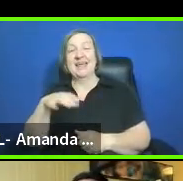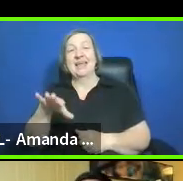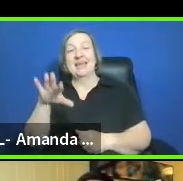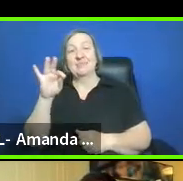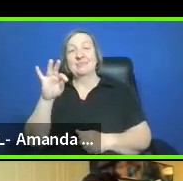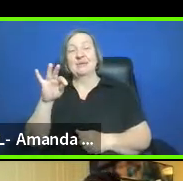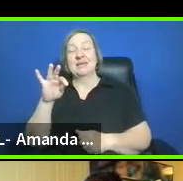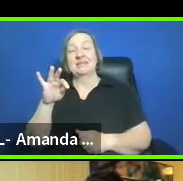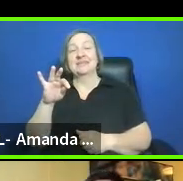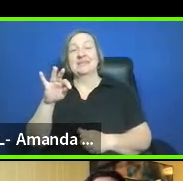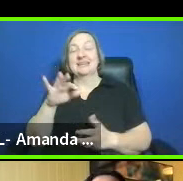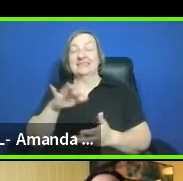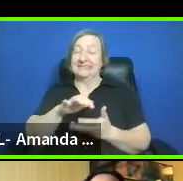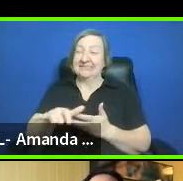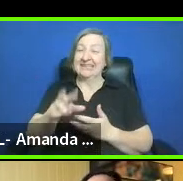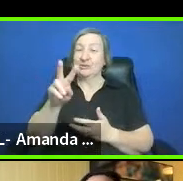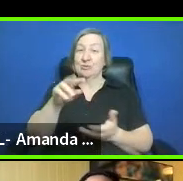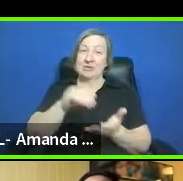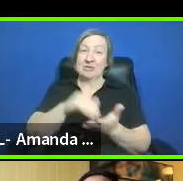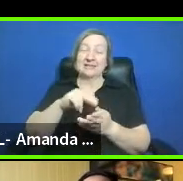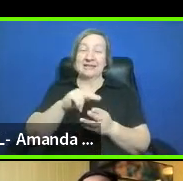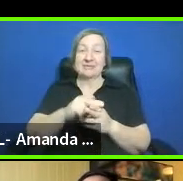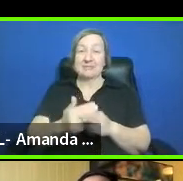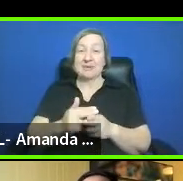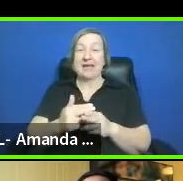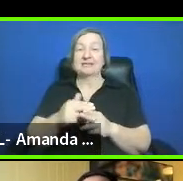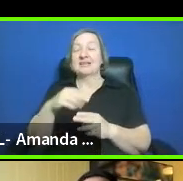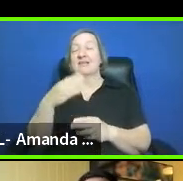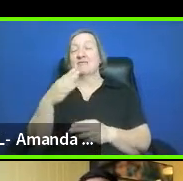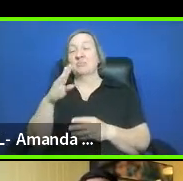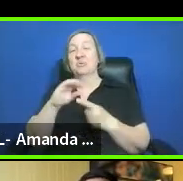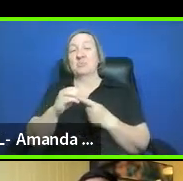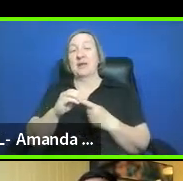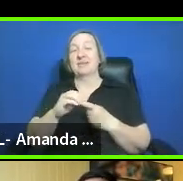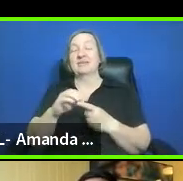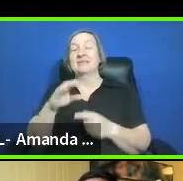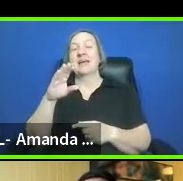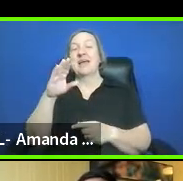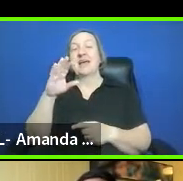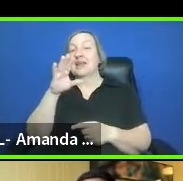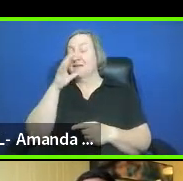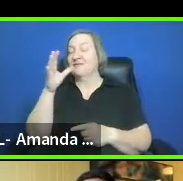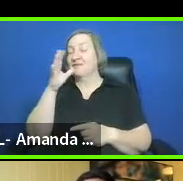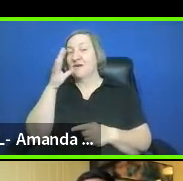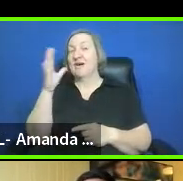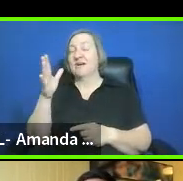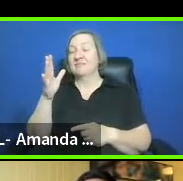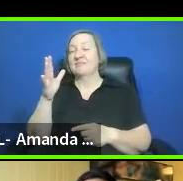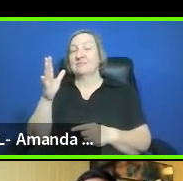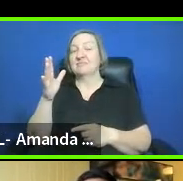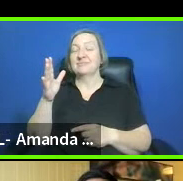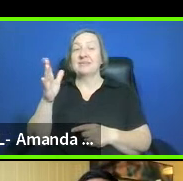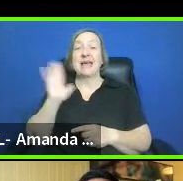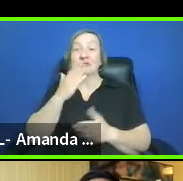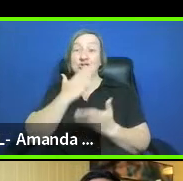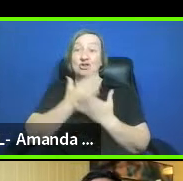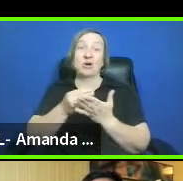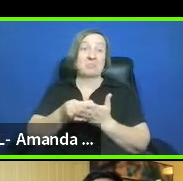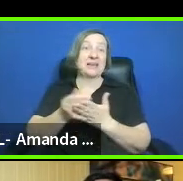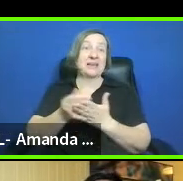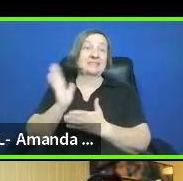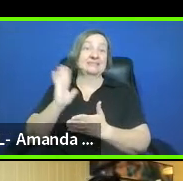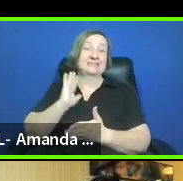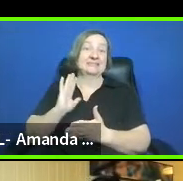of blueberries at a farm next door. That was really good money for a 10-year-old kid back then. So, hey, I